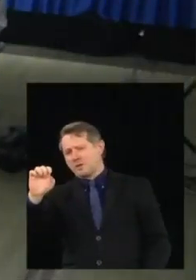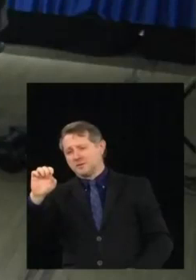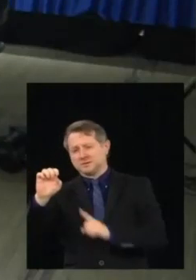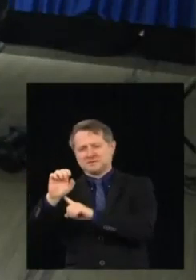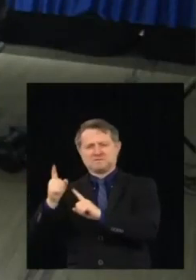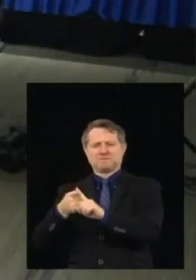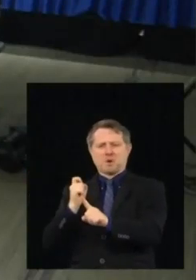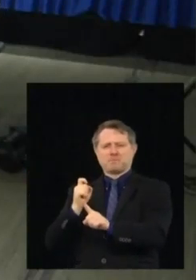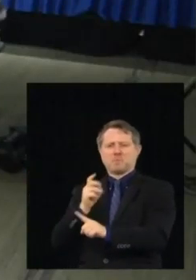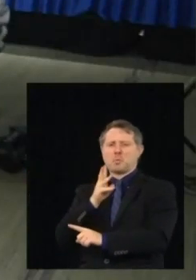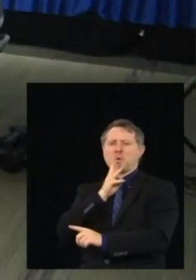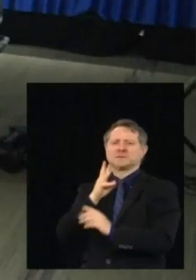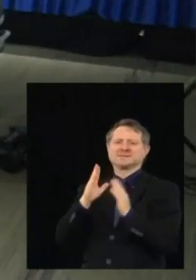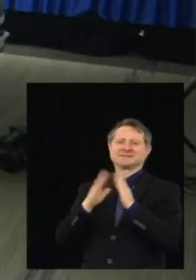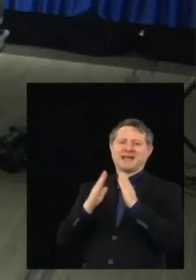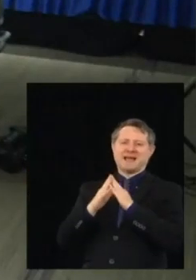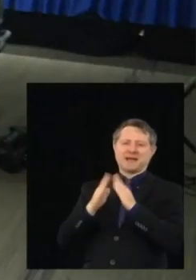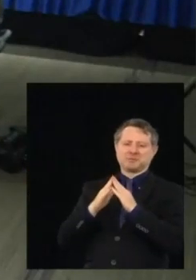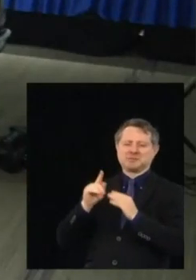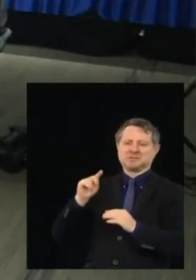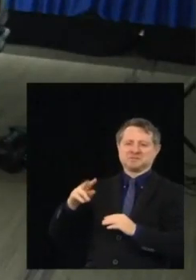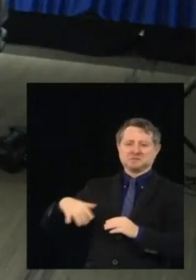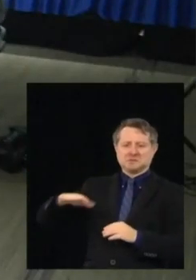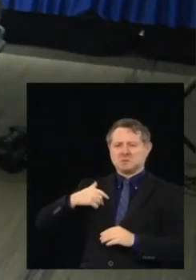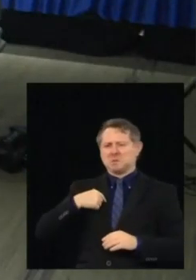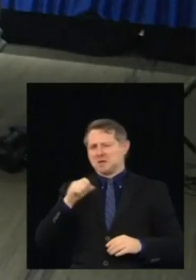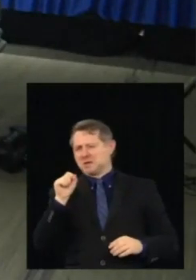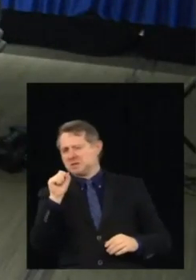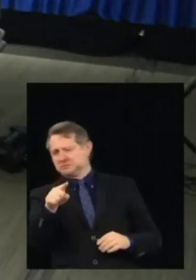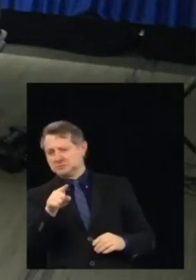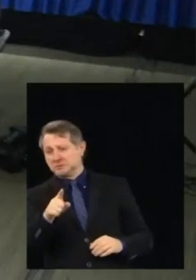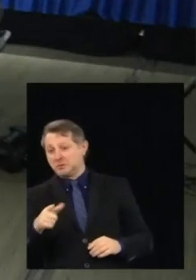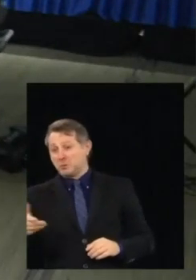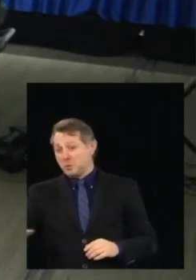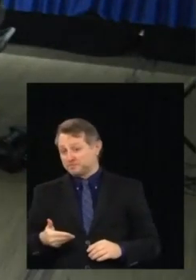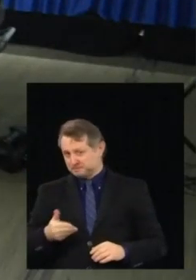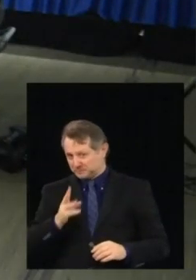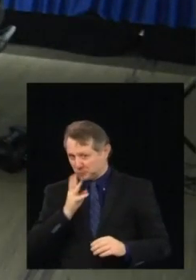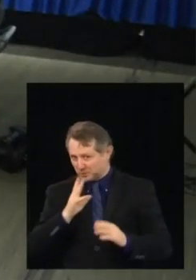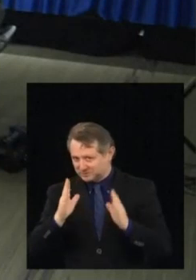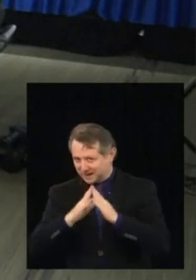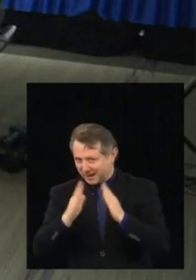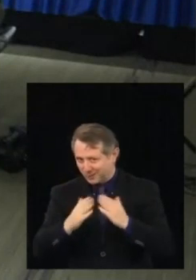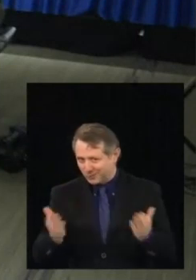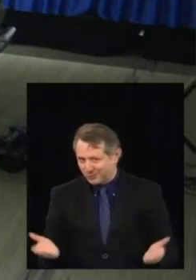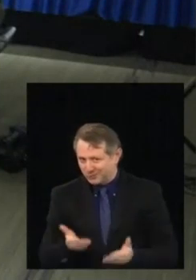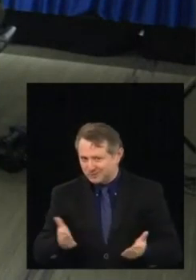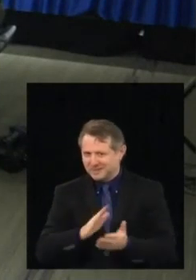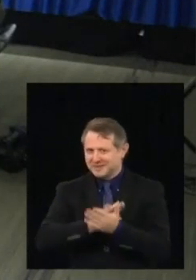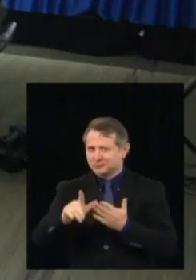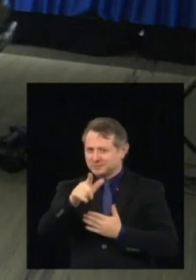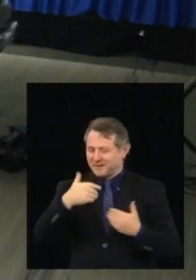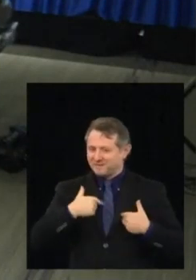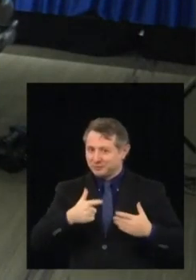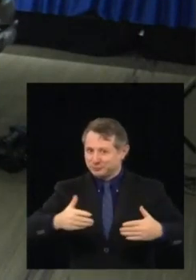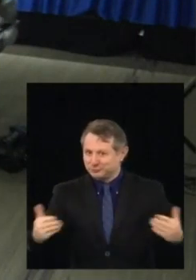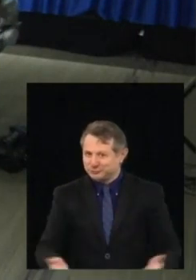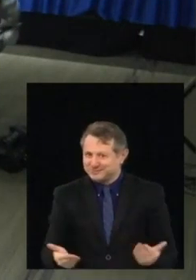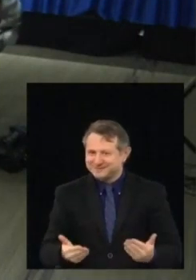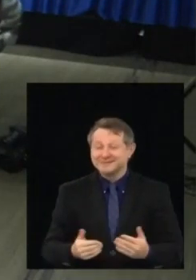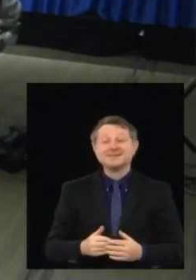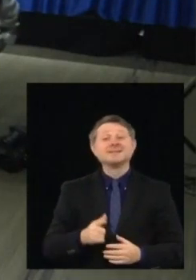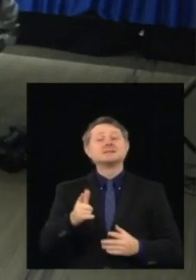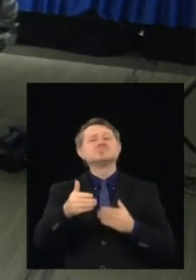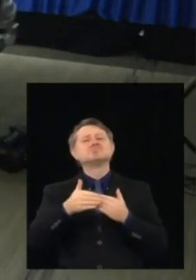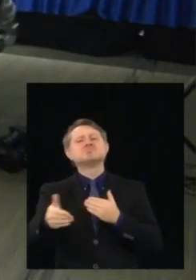questions. First, welcome to Watertown, and welcome back to the region. It's good to have you here. First question, what's the future of state prisons? The